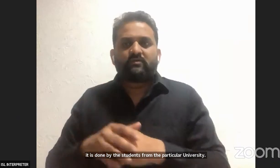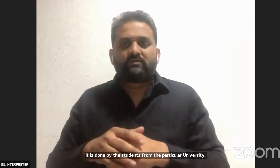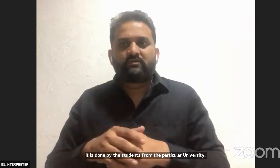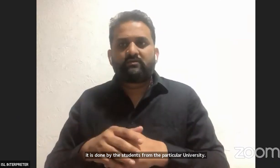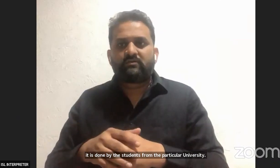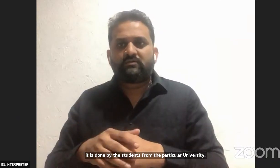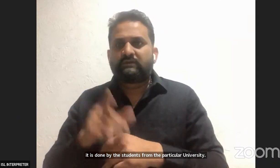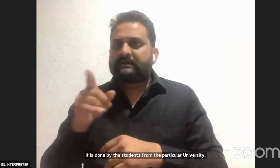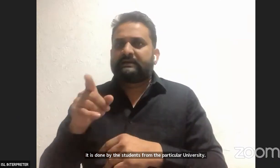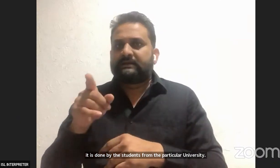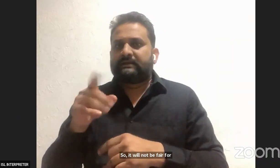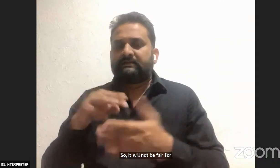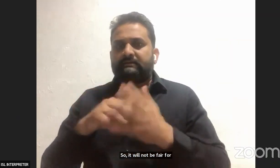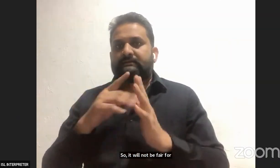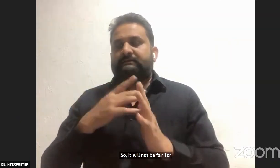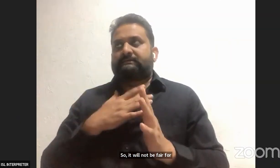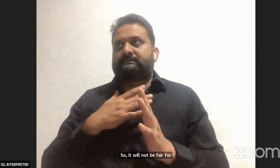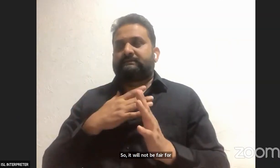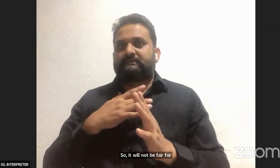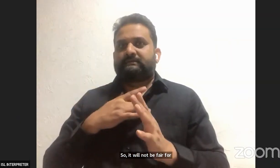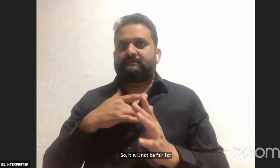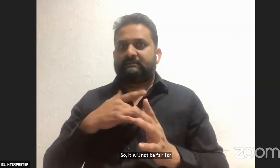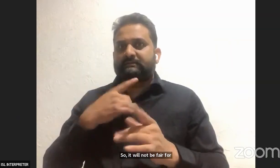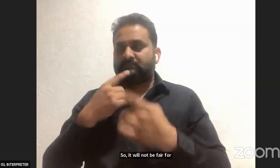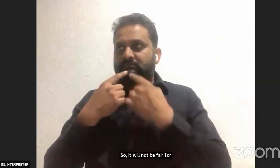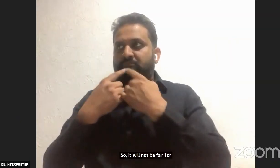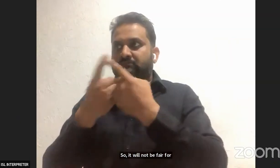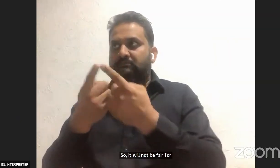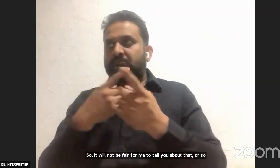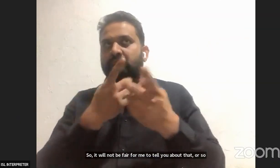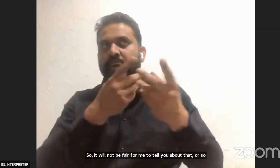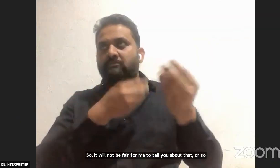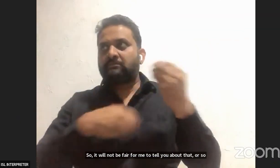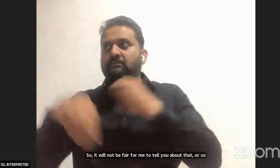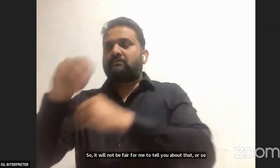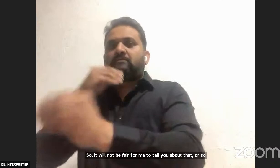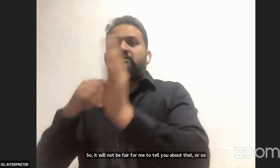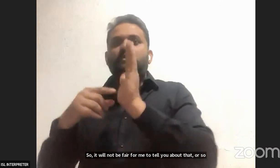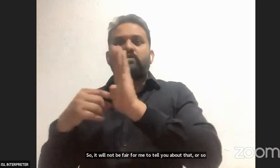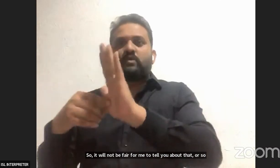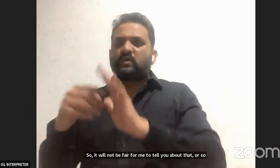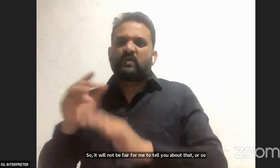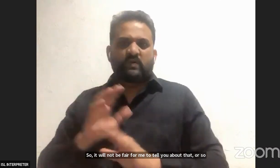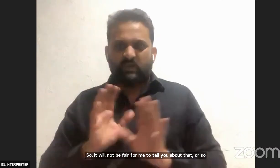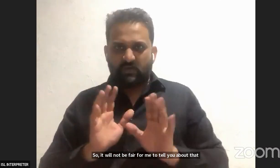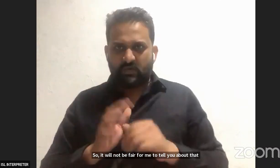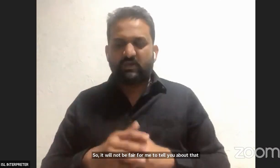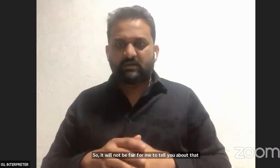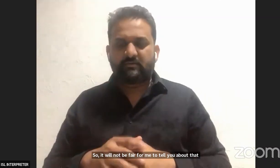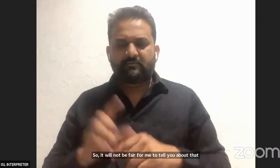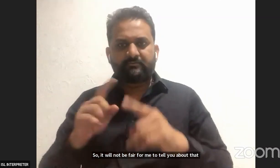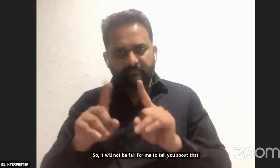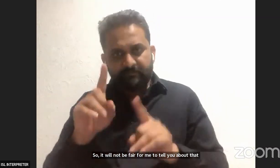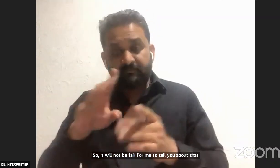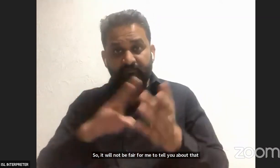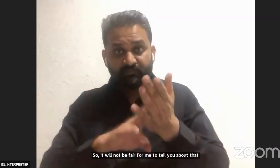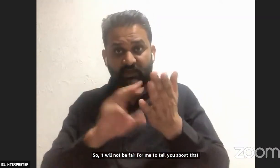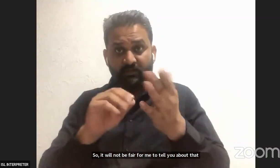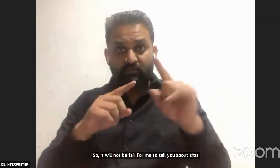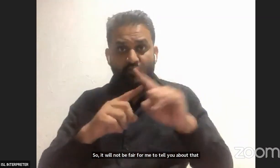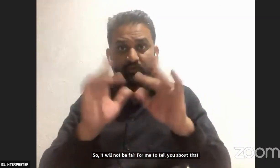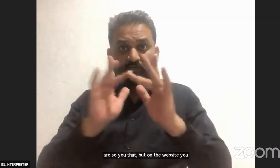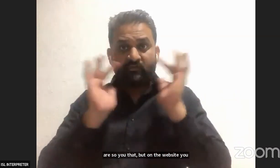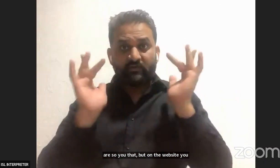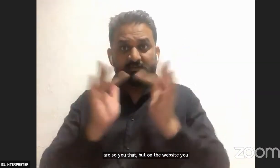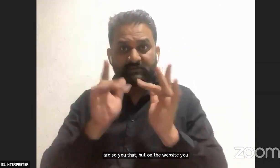it will not be fair for me to tell you about that or show you that. But on the Moot website, you